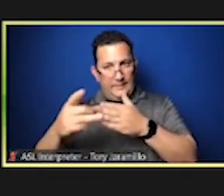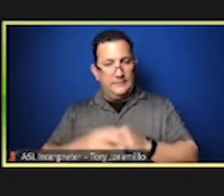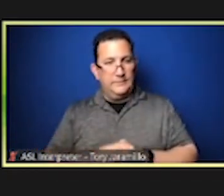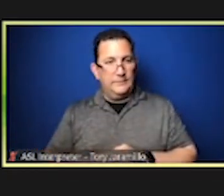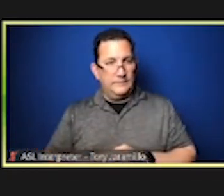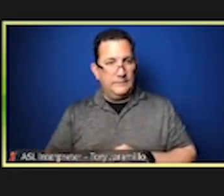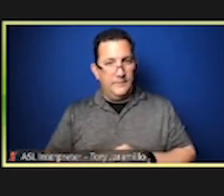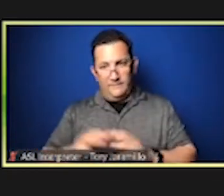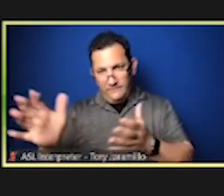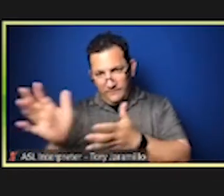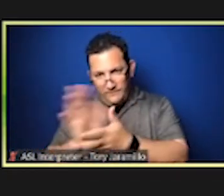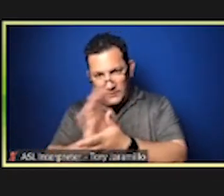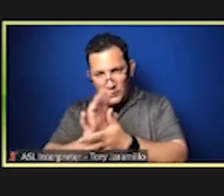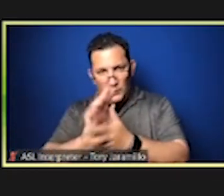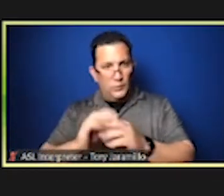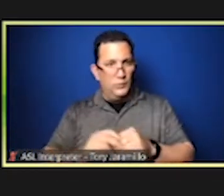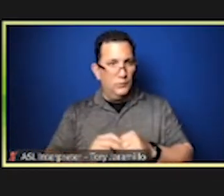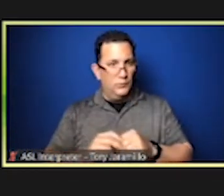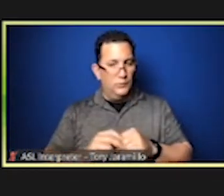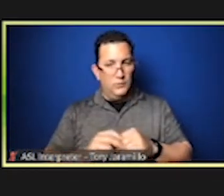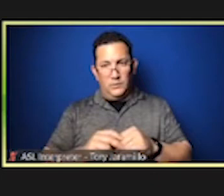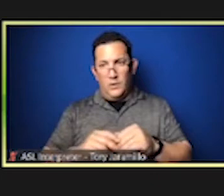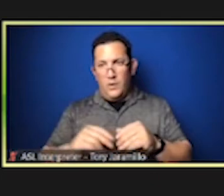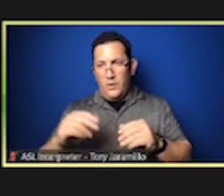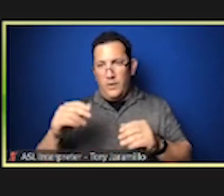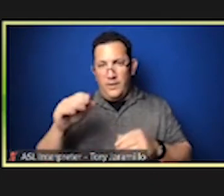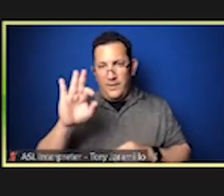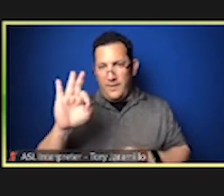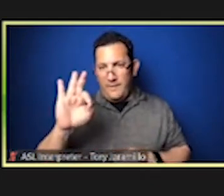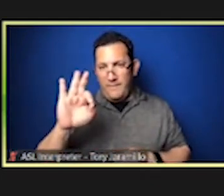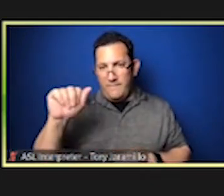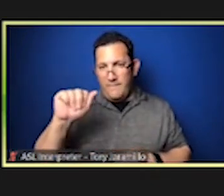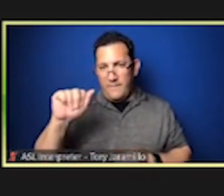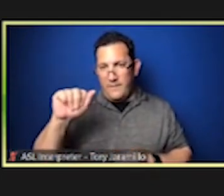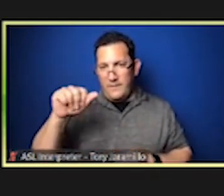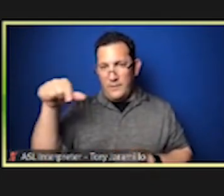and videos and frequently asked questions